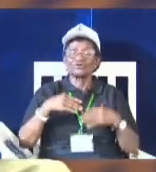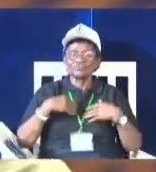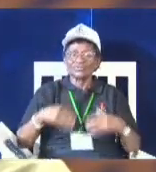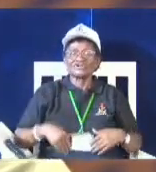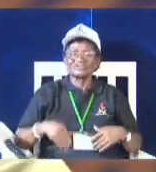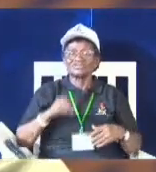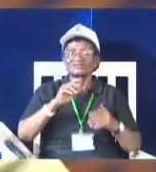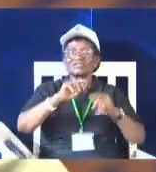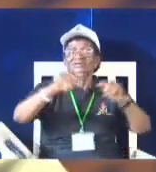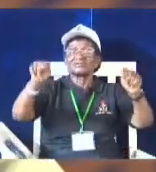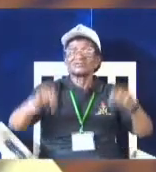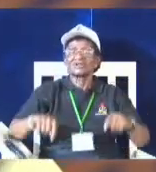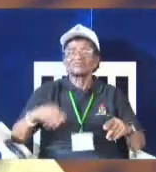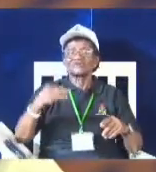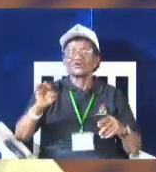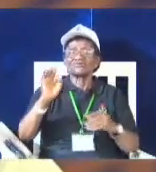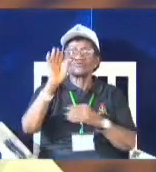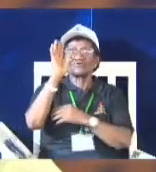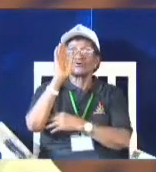Deliverance